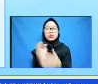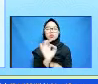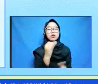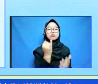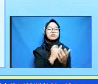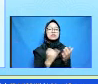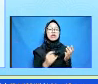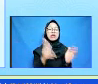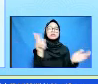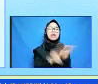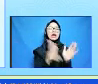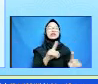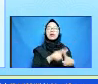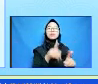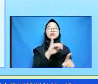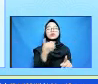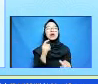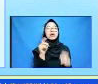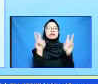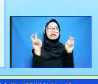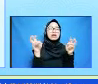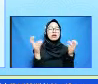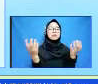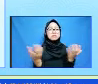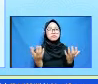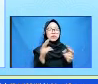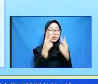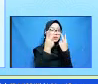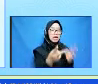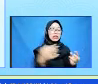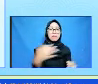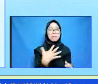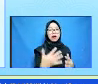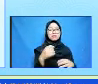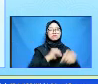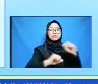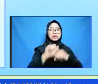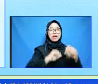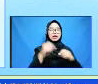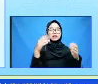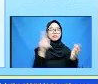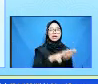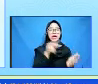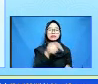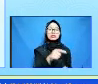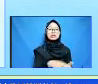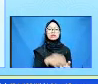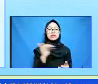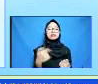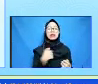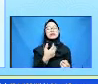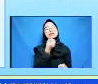policy impact. And the third recommendation from CSO is consistently identify the holistic